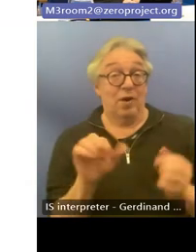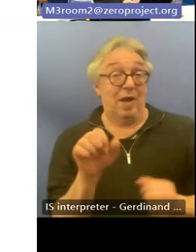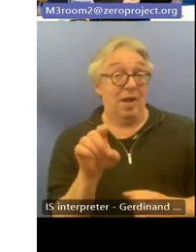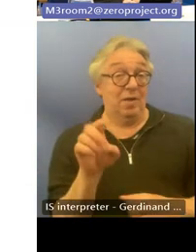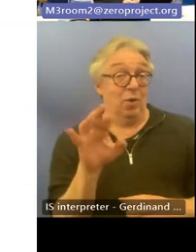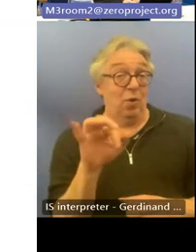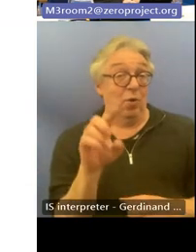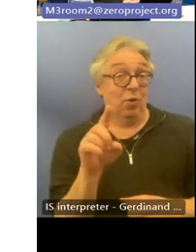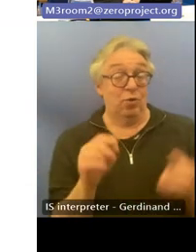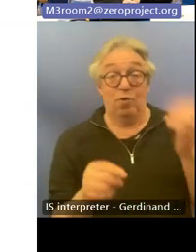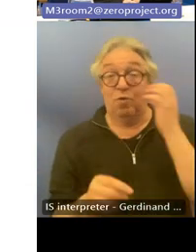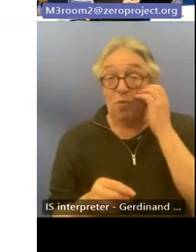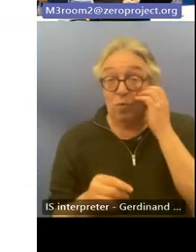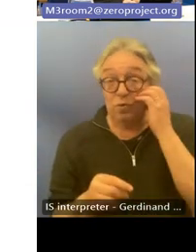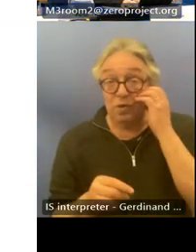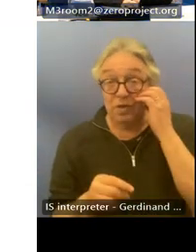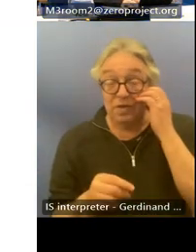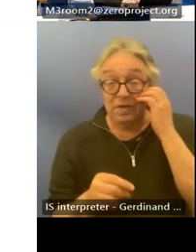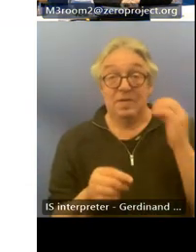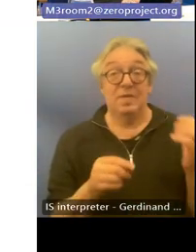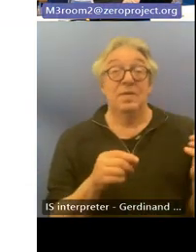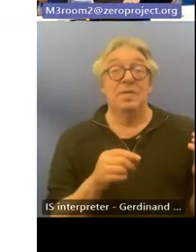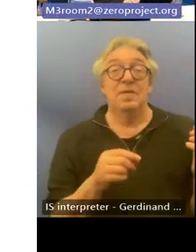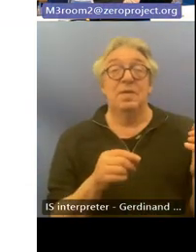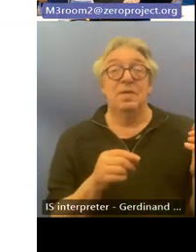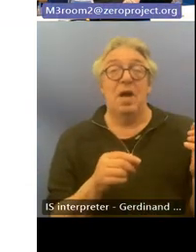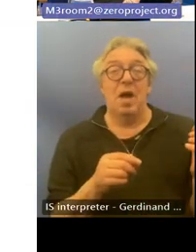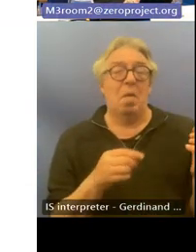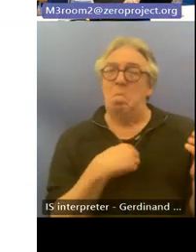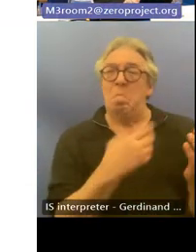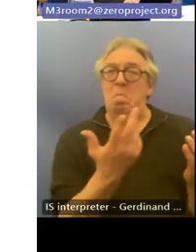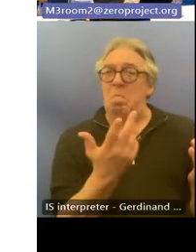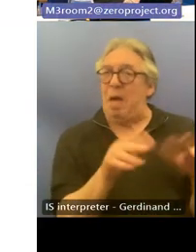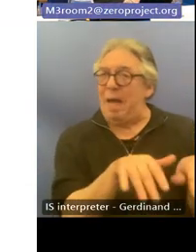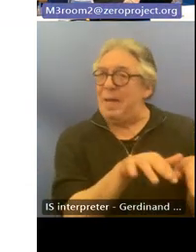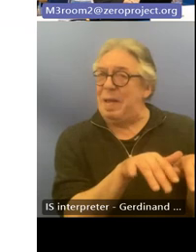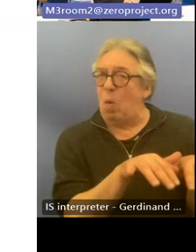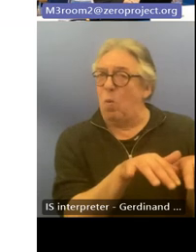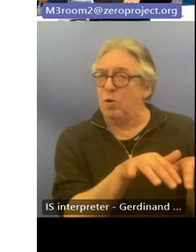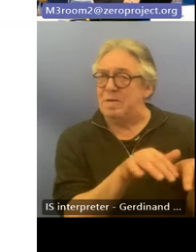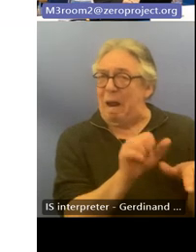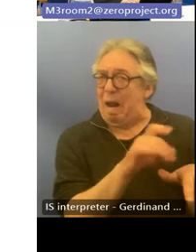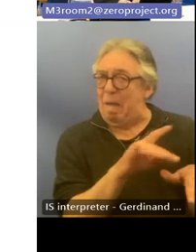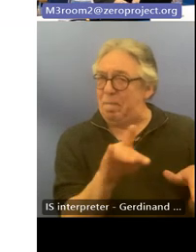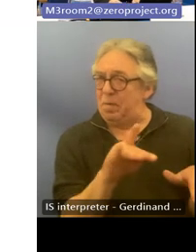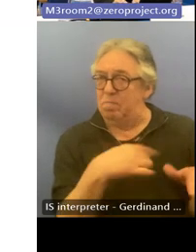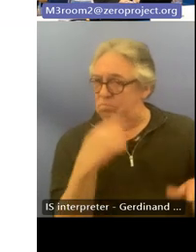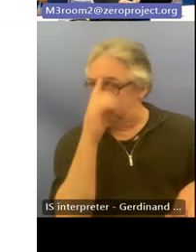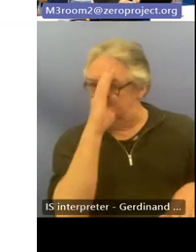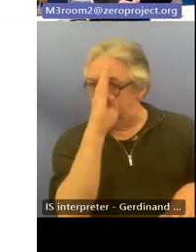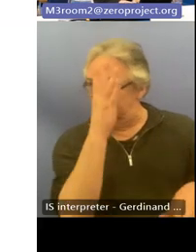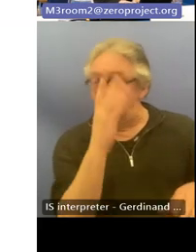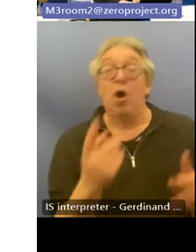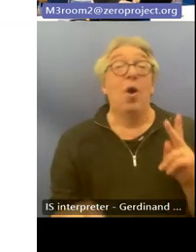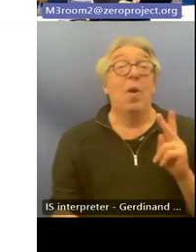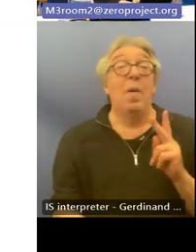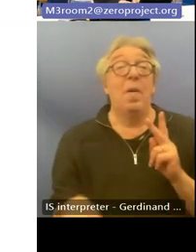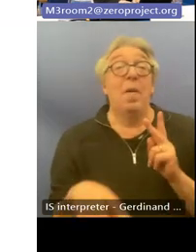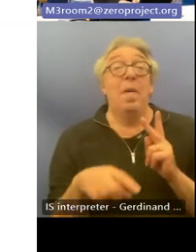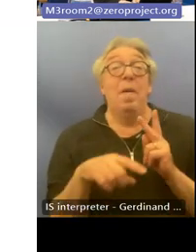platform computer training. And we provided